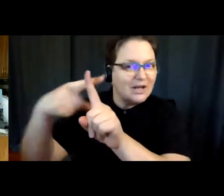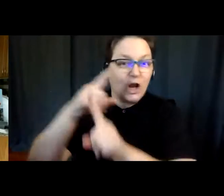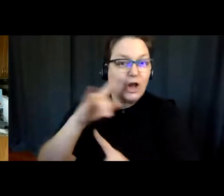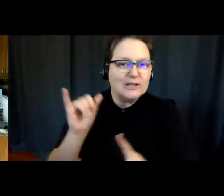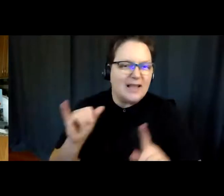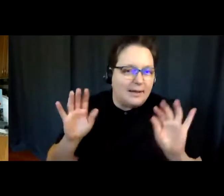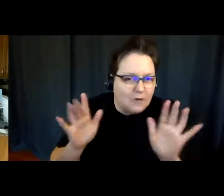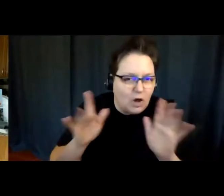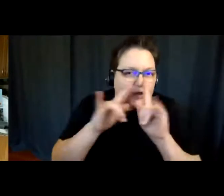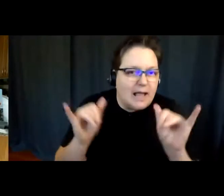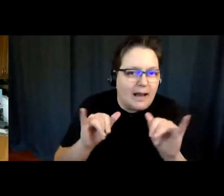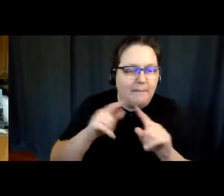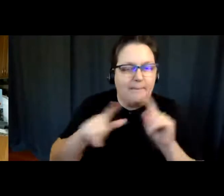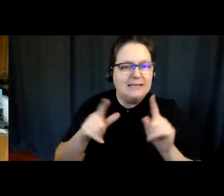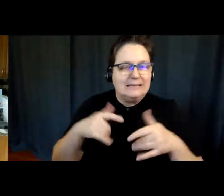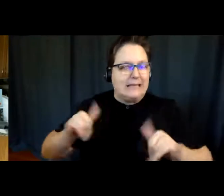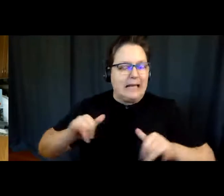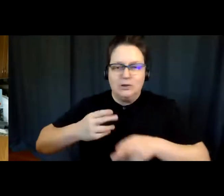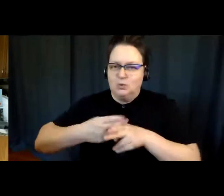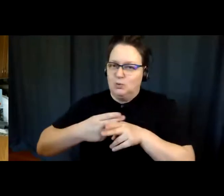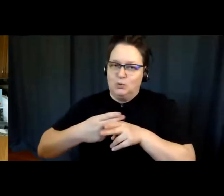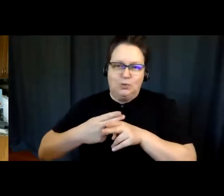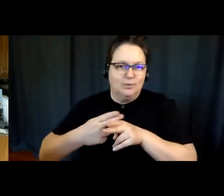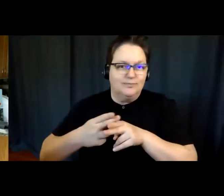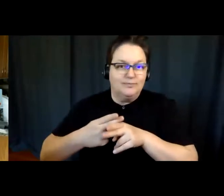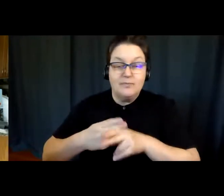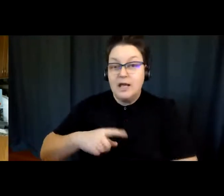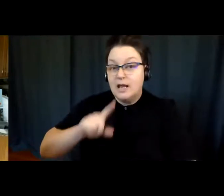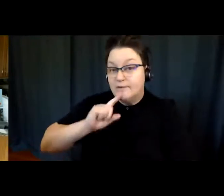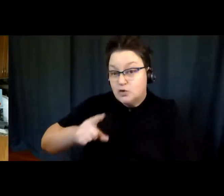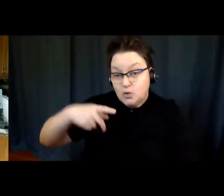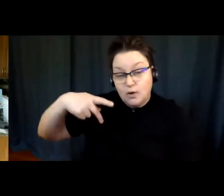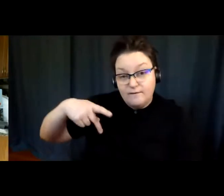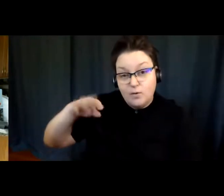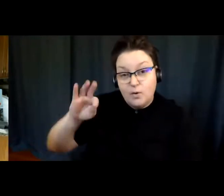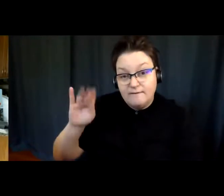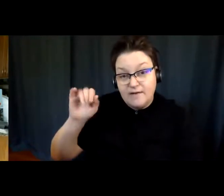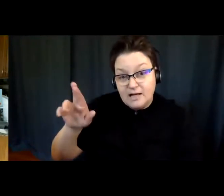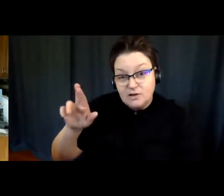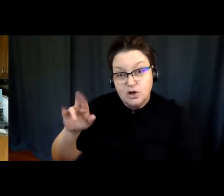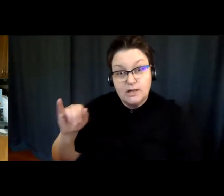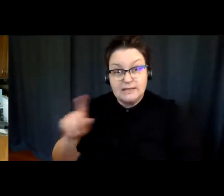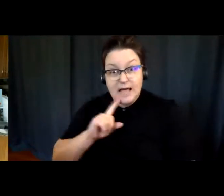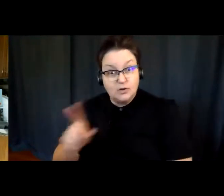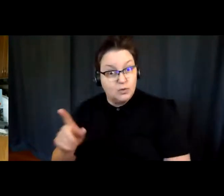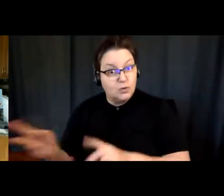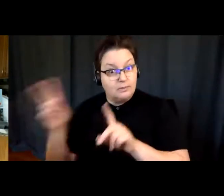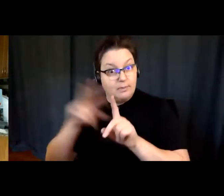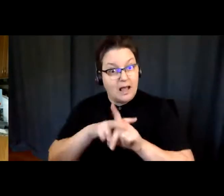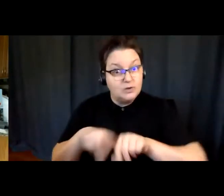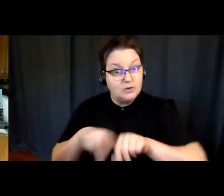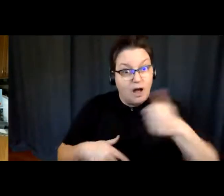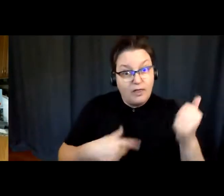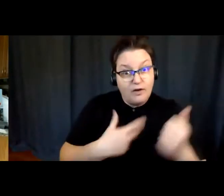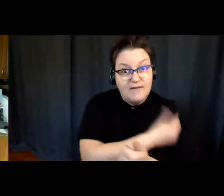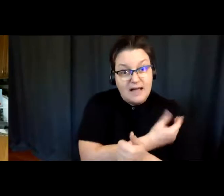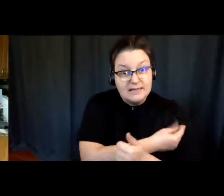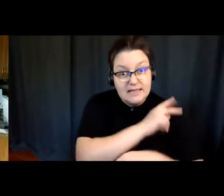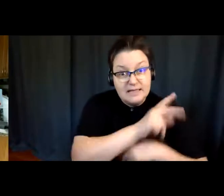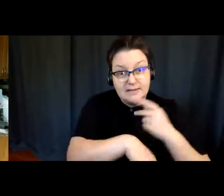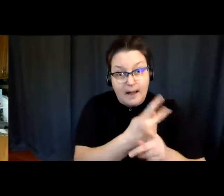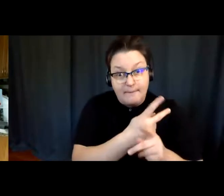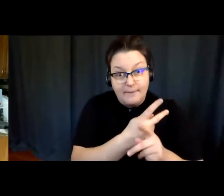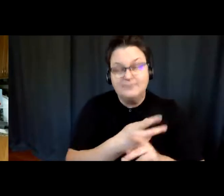promising. And if it's true for Pfizer, is it true for the other vaccines? That is a fantastic question